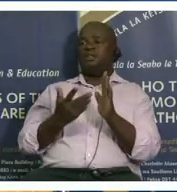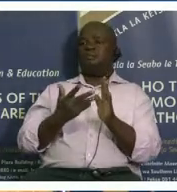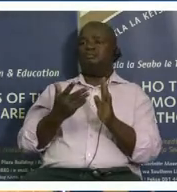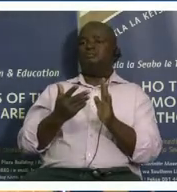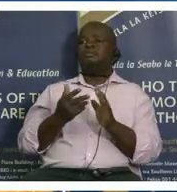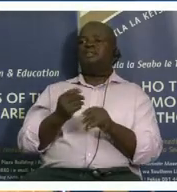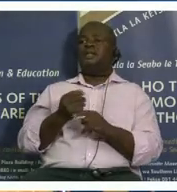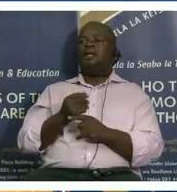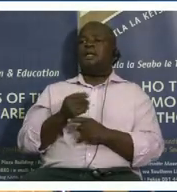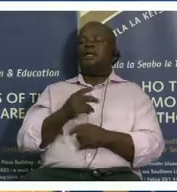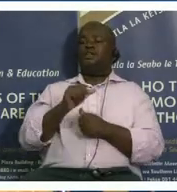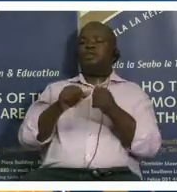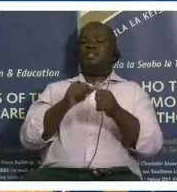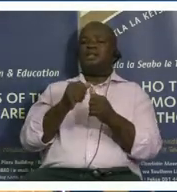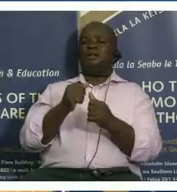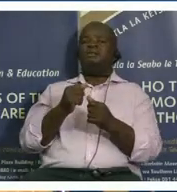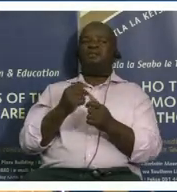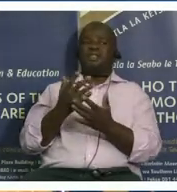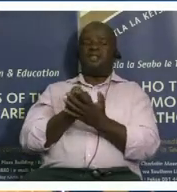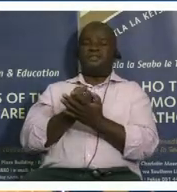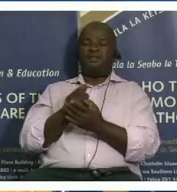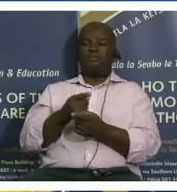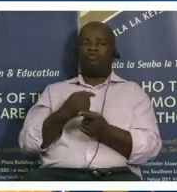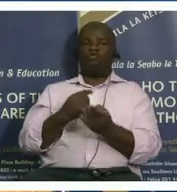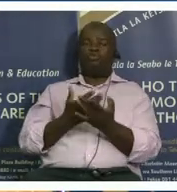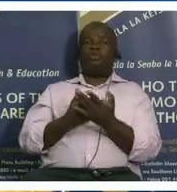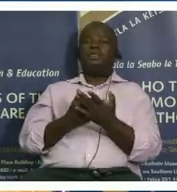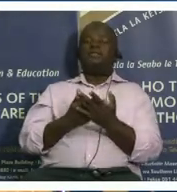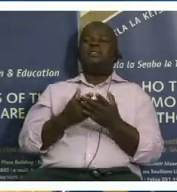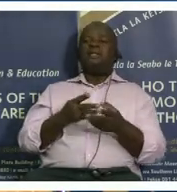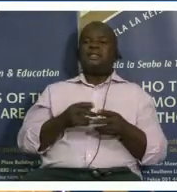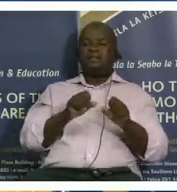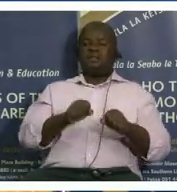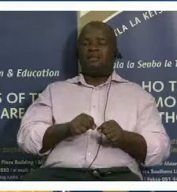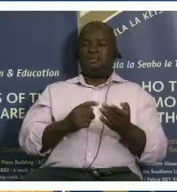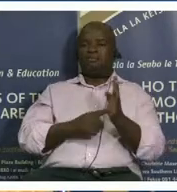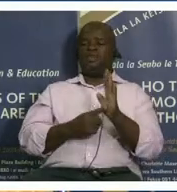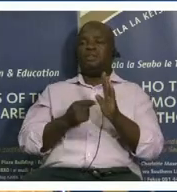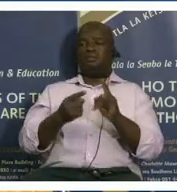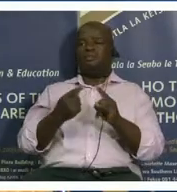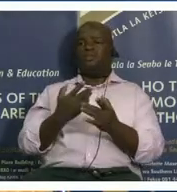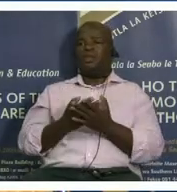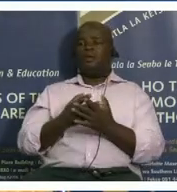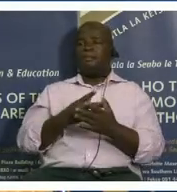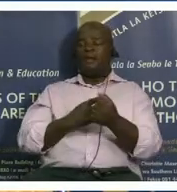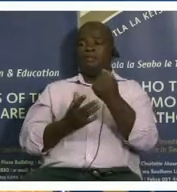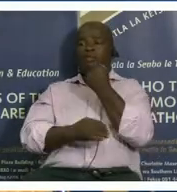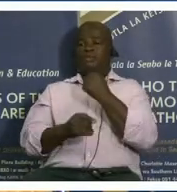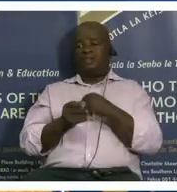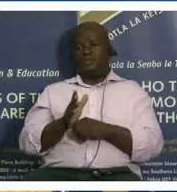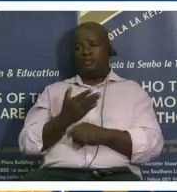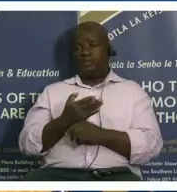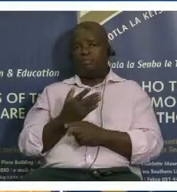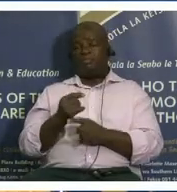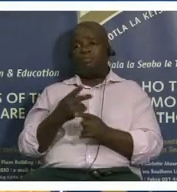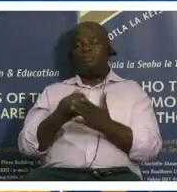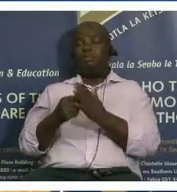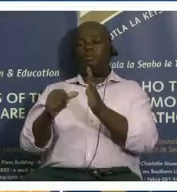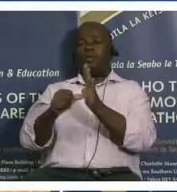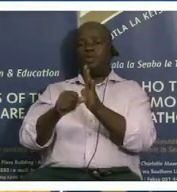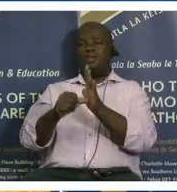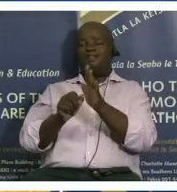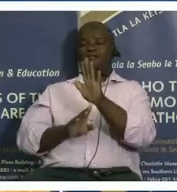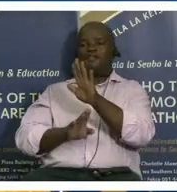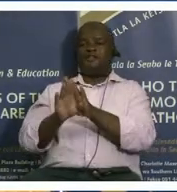social safety net is a conduit to economic inclusion, poverty alleviation, but most importantly, improved quality